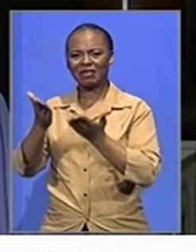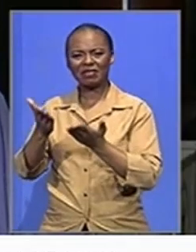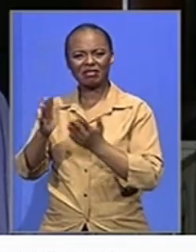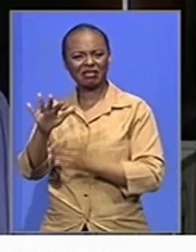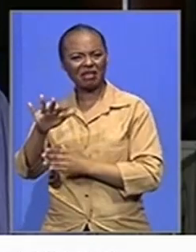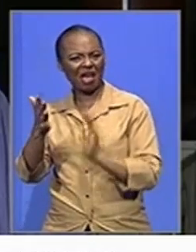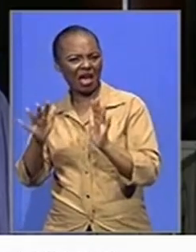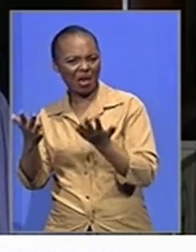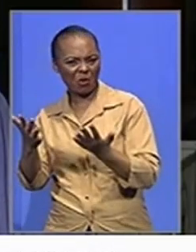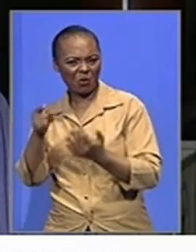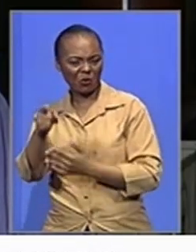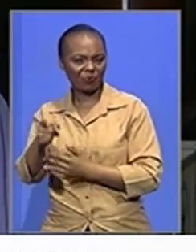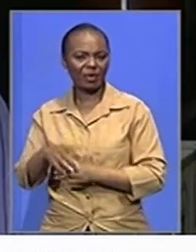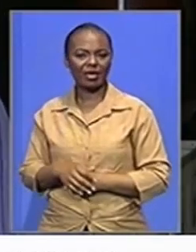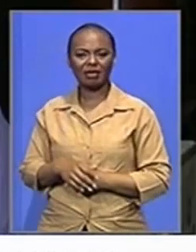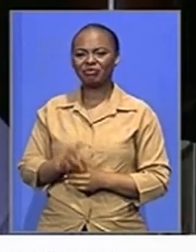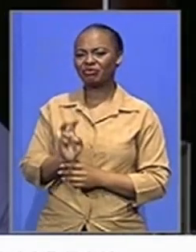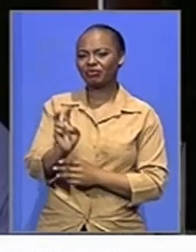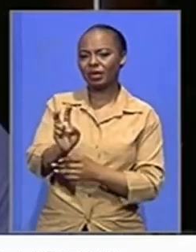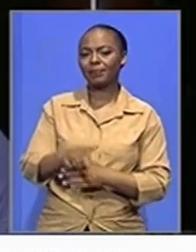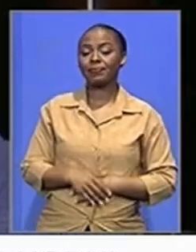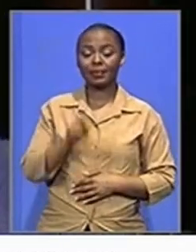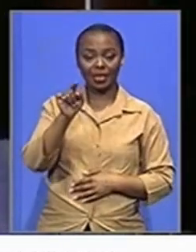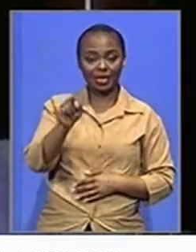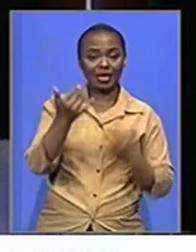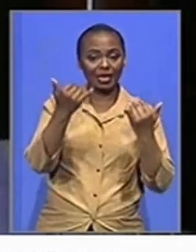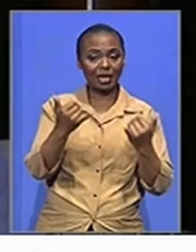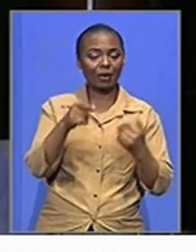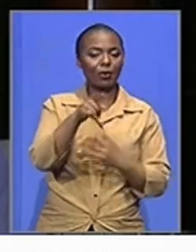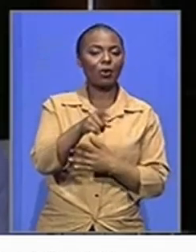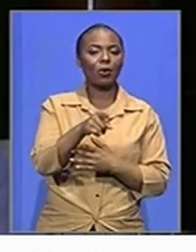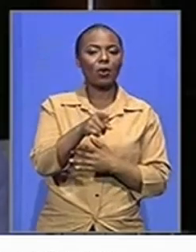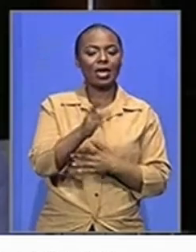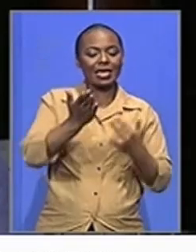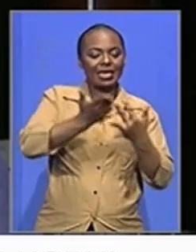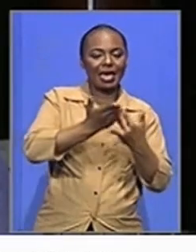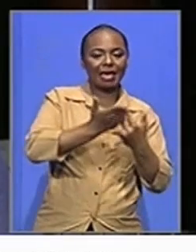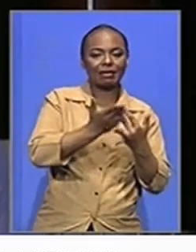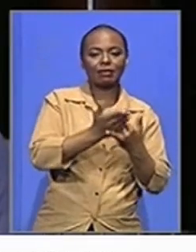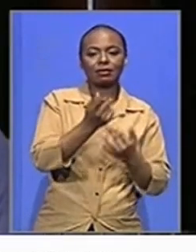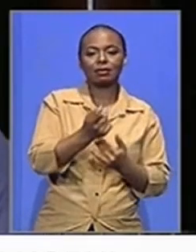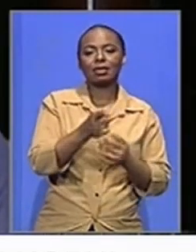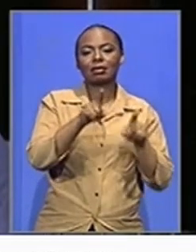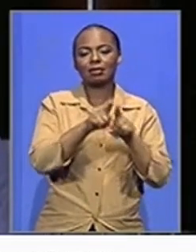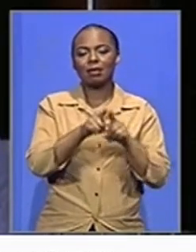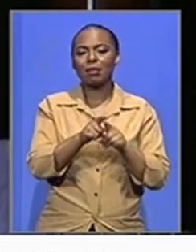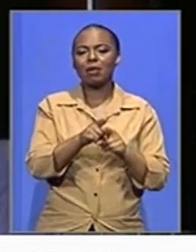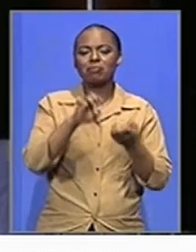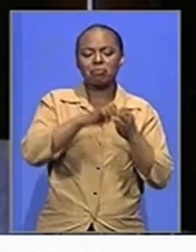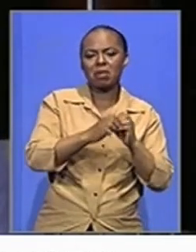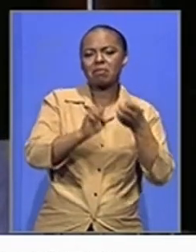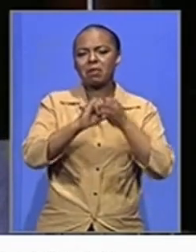nkare e tla ba mo setlhoeng ho ya ko pele gore ana di cases tse leng teng nationally di